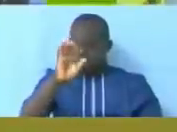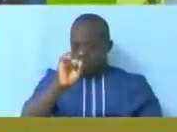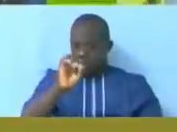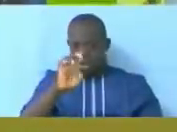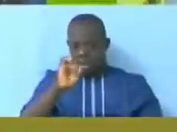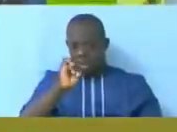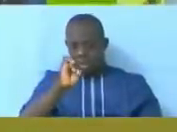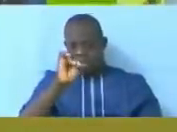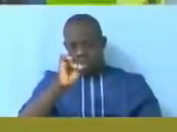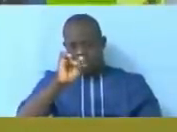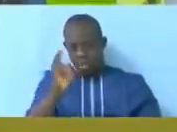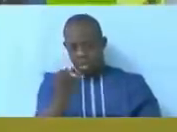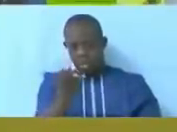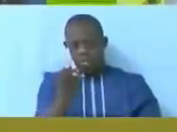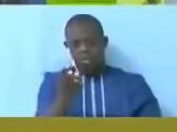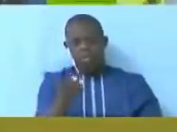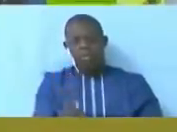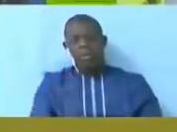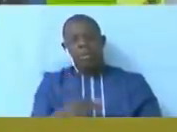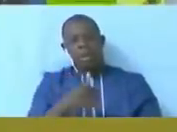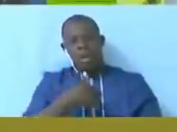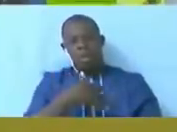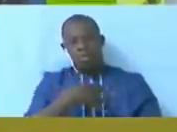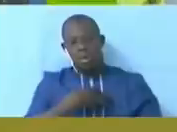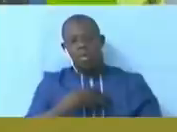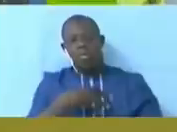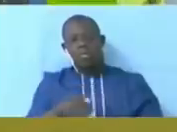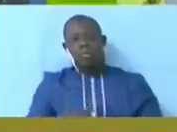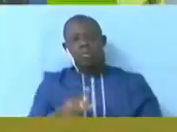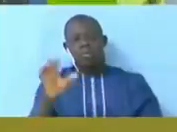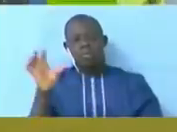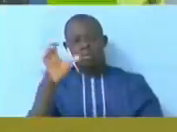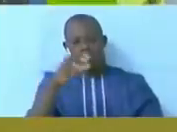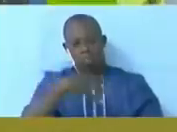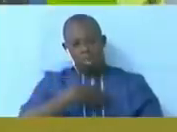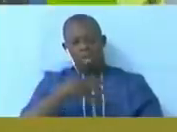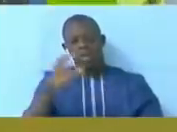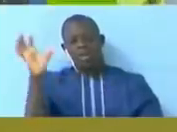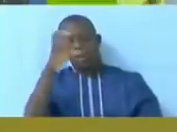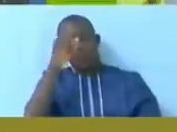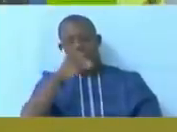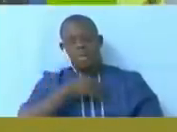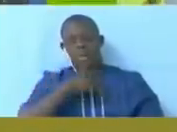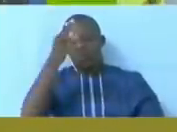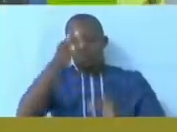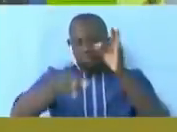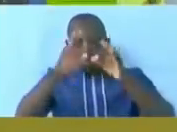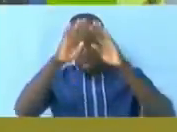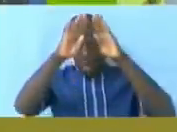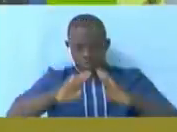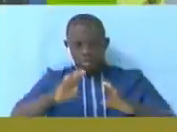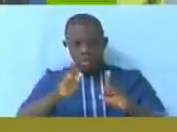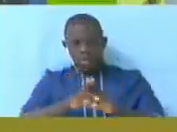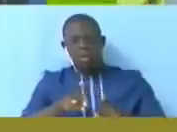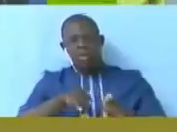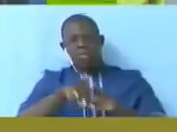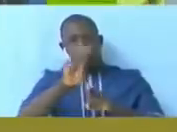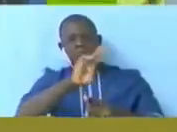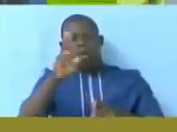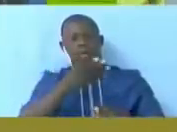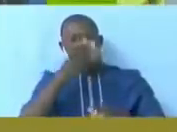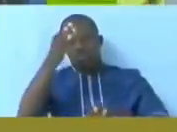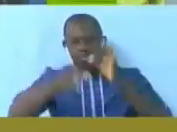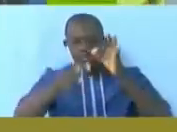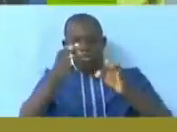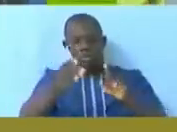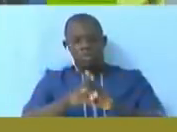Said, I won my case without trial because of you. Left on a kiti yola wara manda kiti